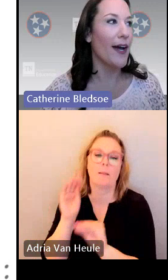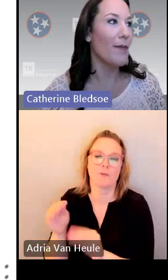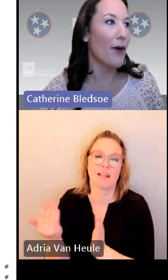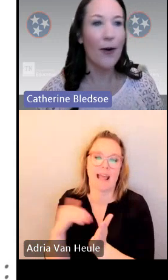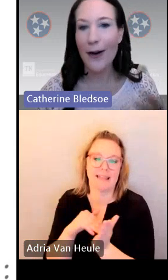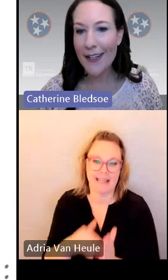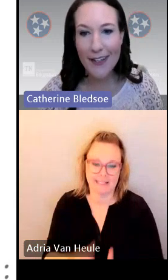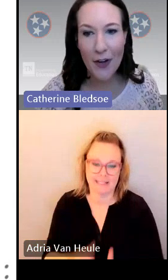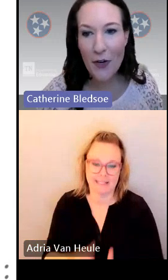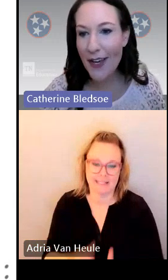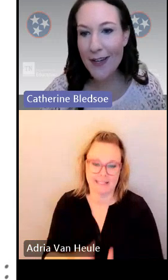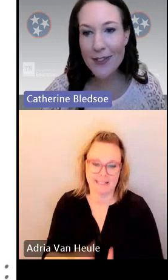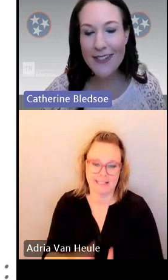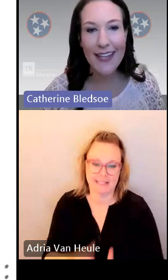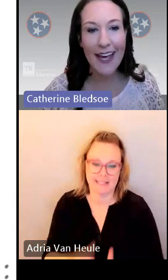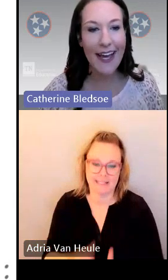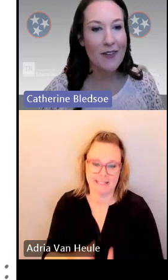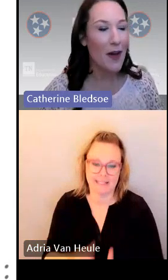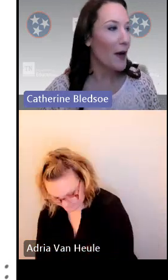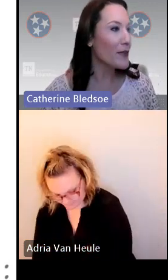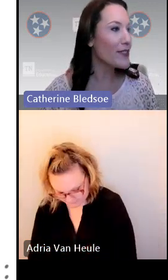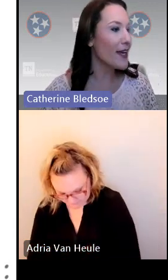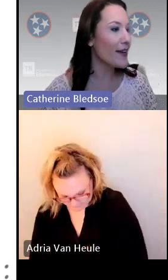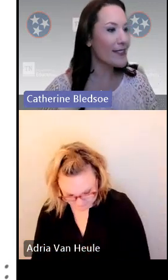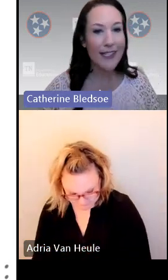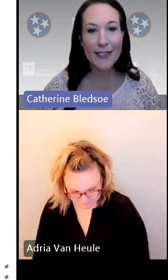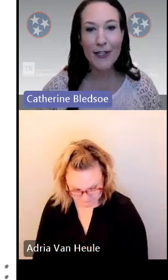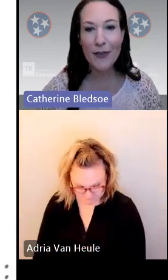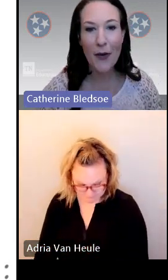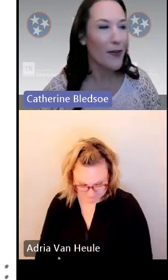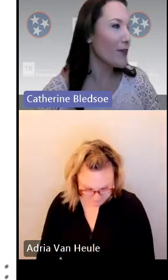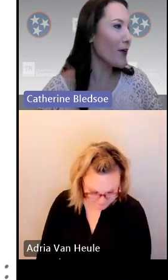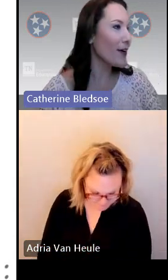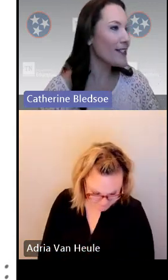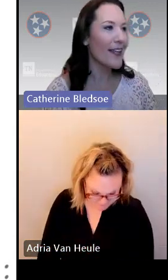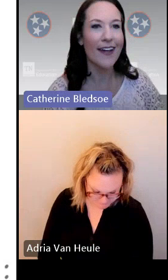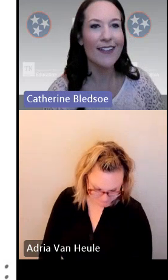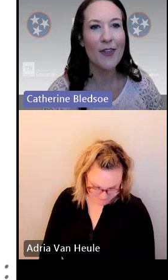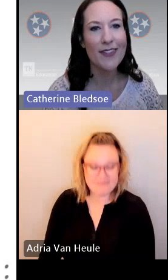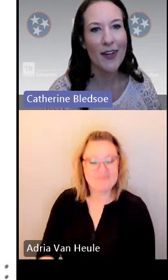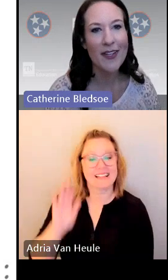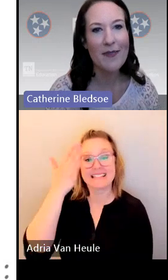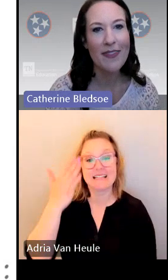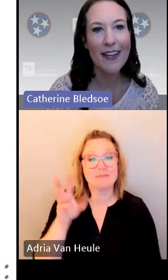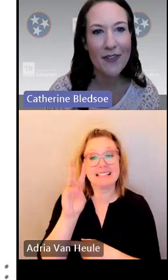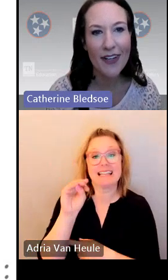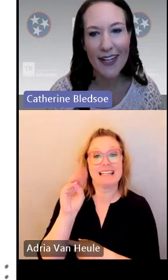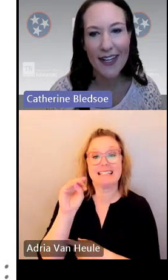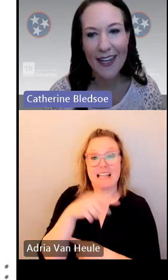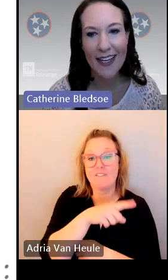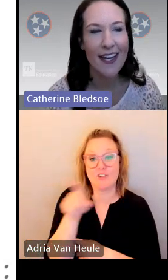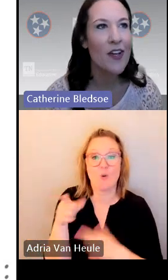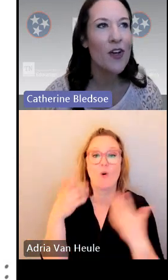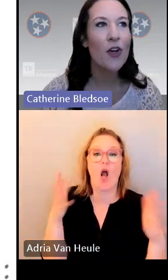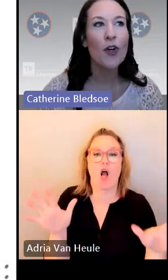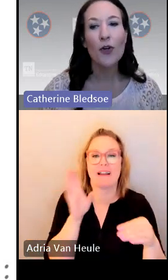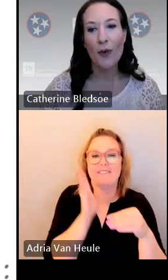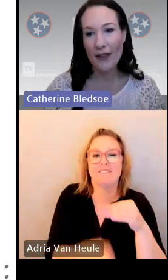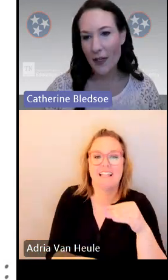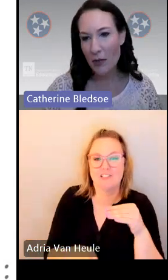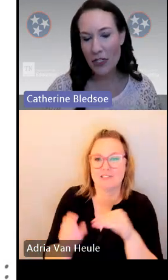can go ahead. I'm already getting notifications that I would say 60 of you all have already done that. So that's awesome. Thank you for getting that